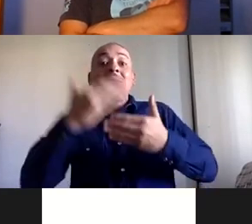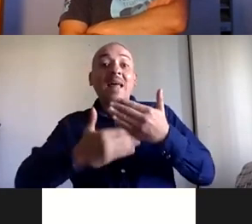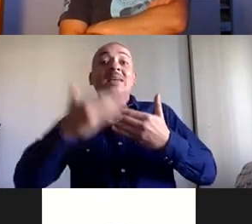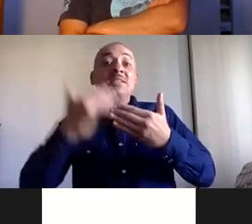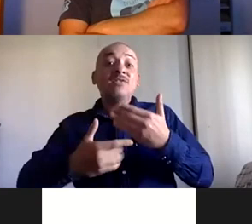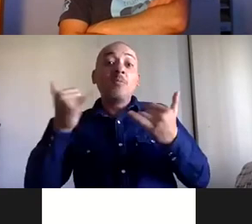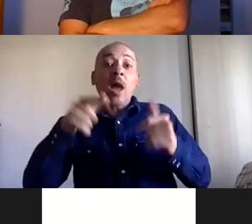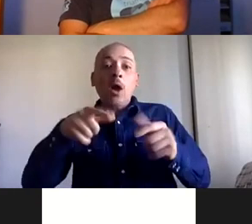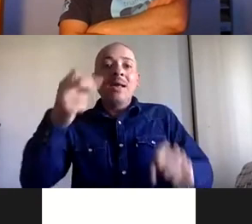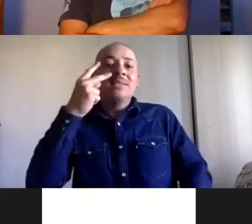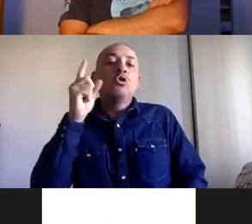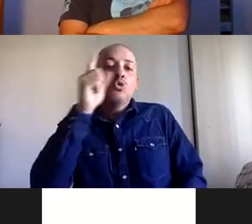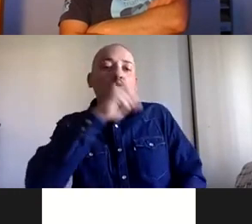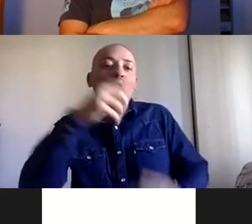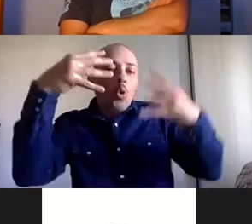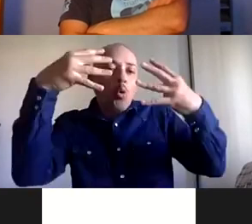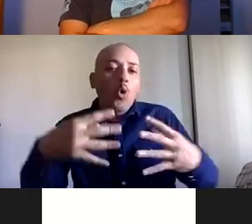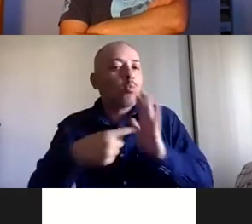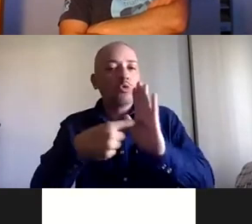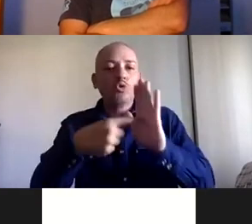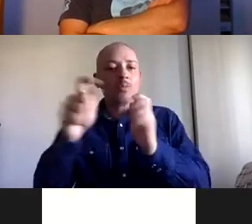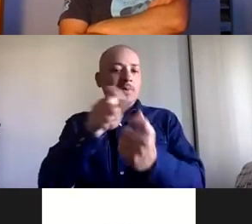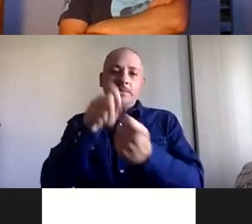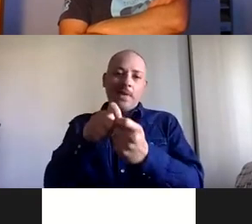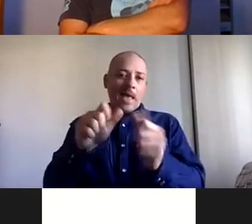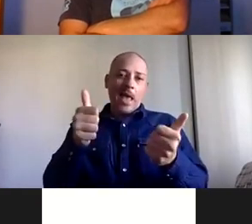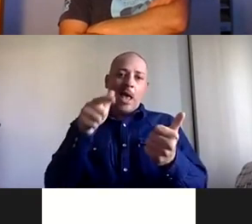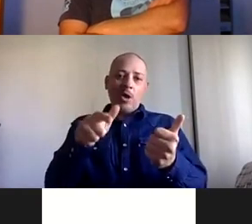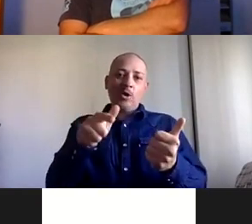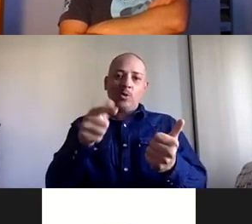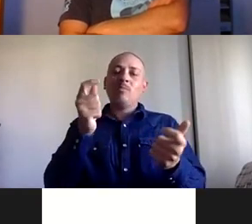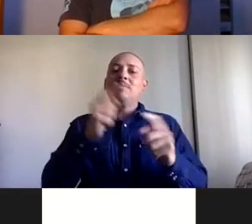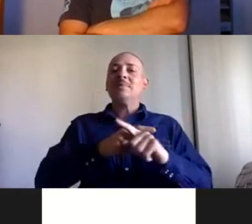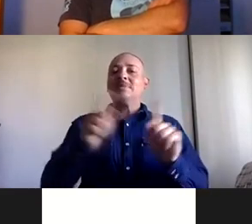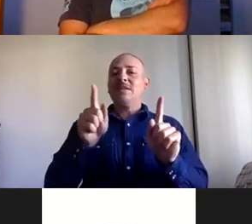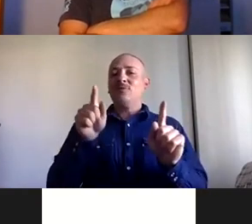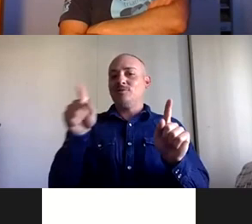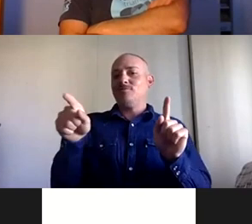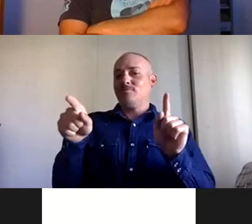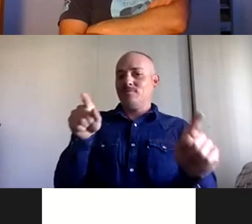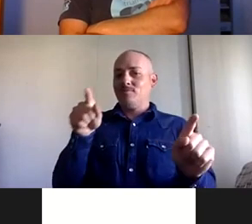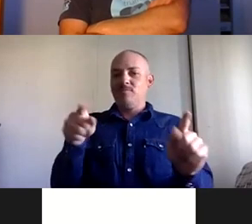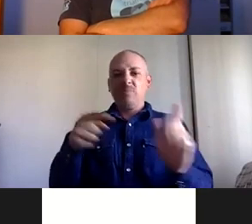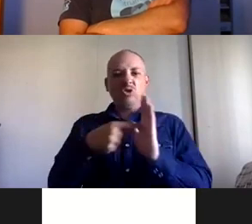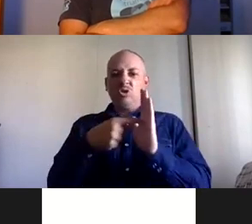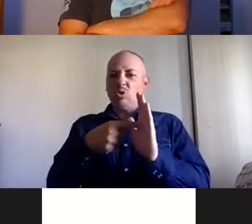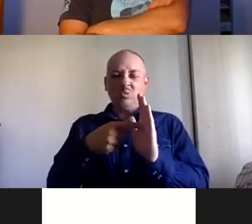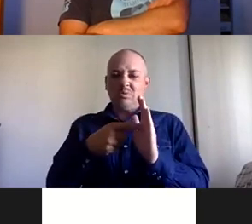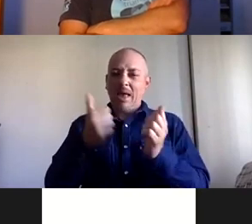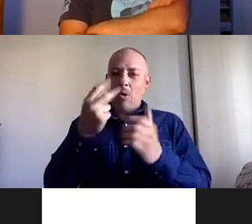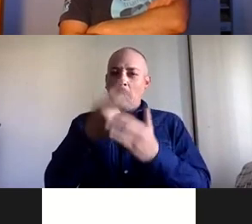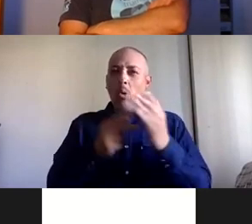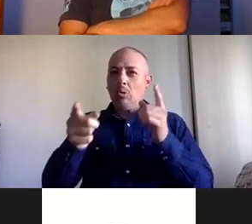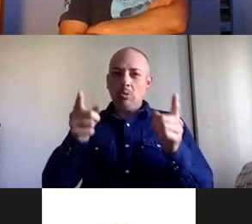pseudocode, which shows exactly how the slight difference, shows exactly how they both